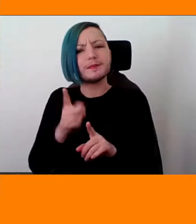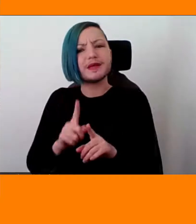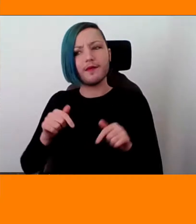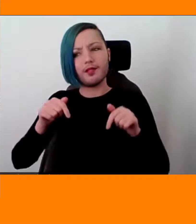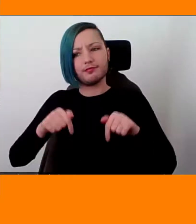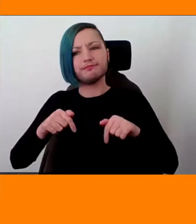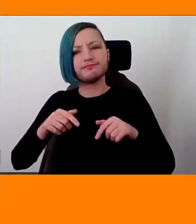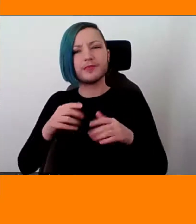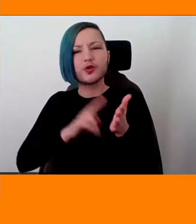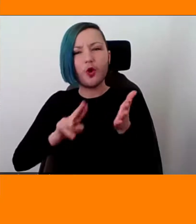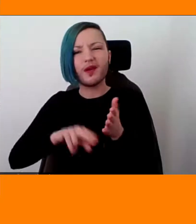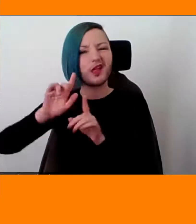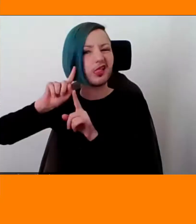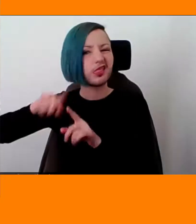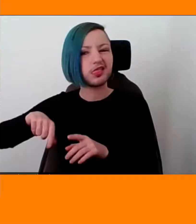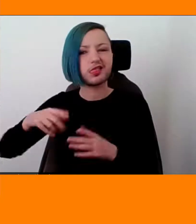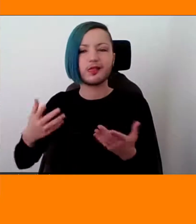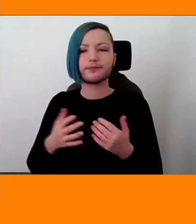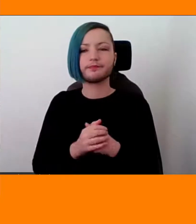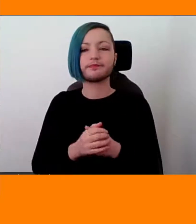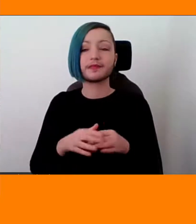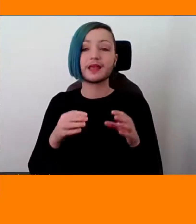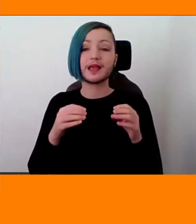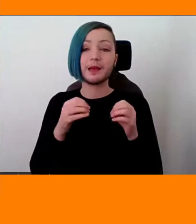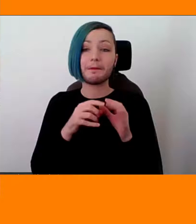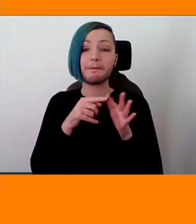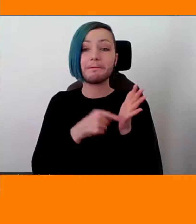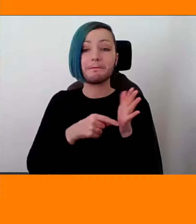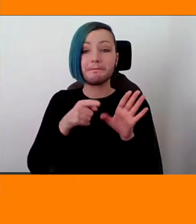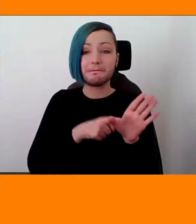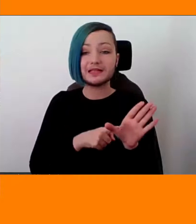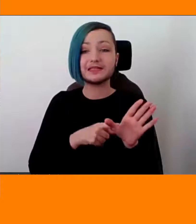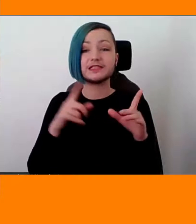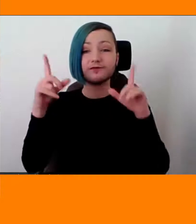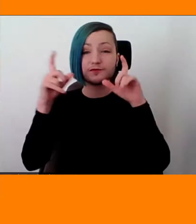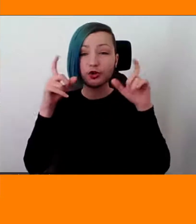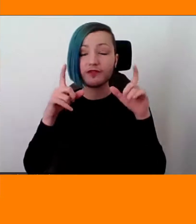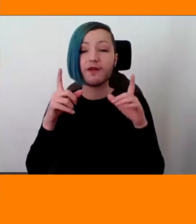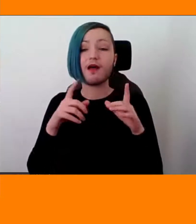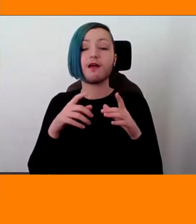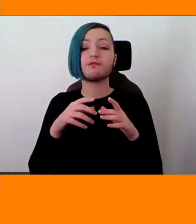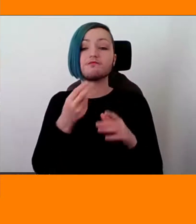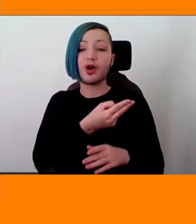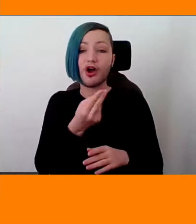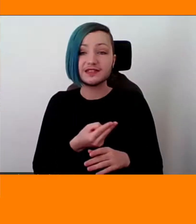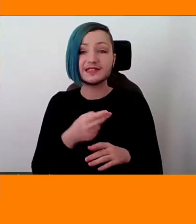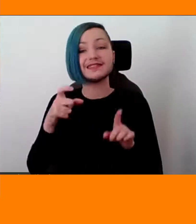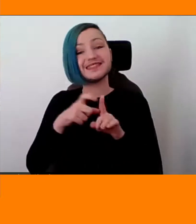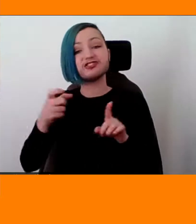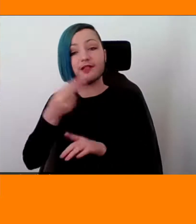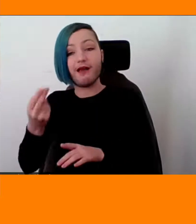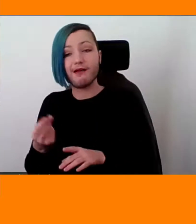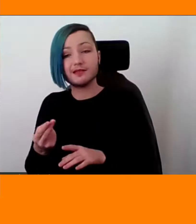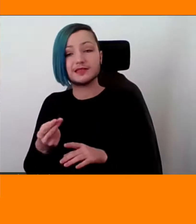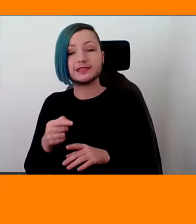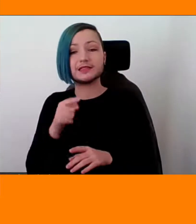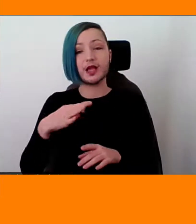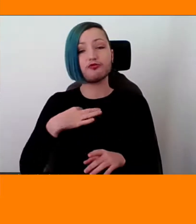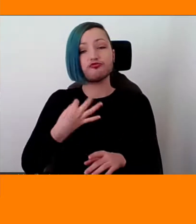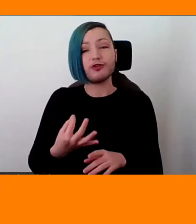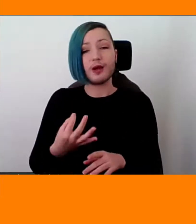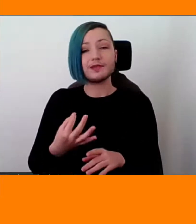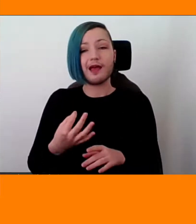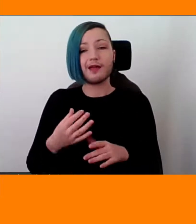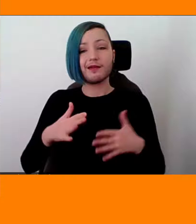Betty Brown is a photographer, traditional and digital artist, most known for fiercely representing